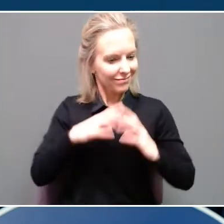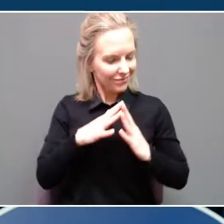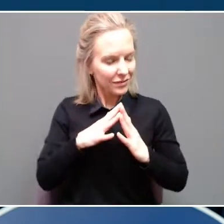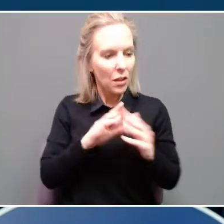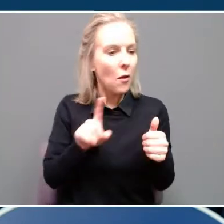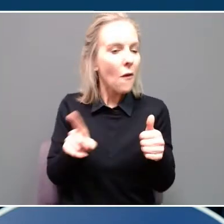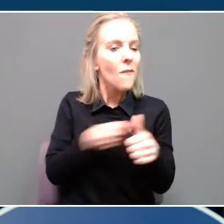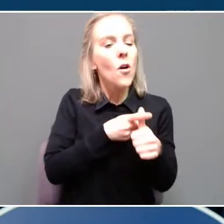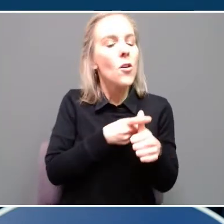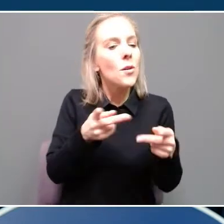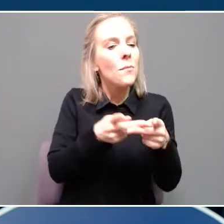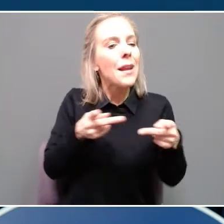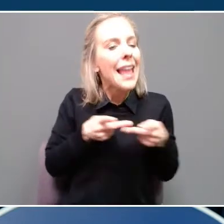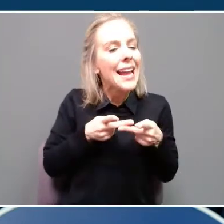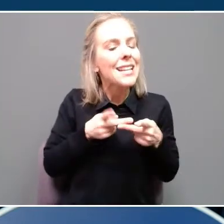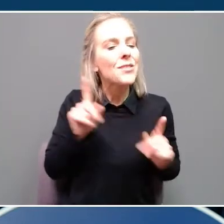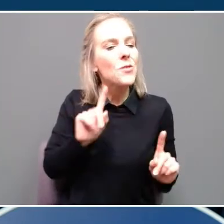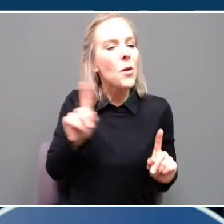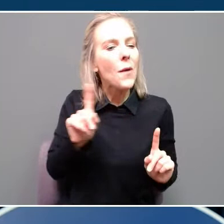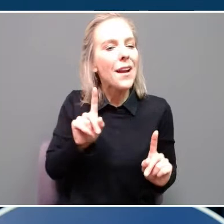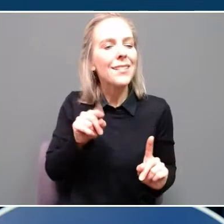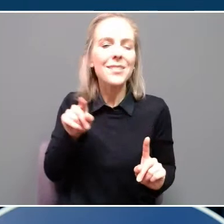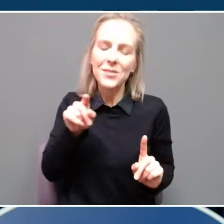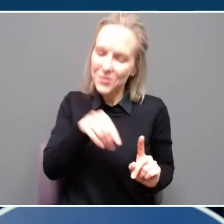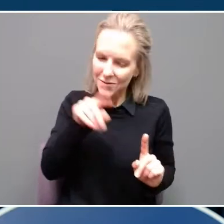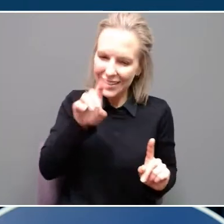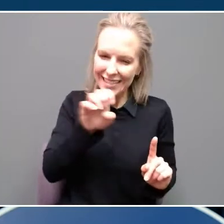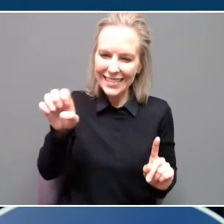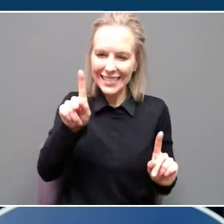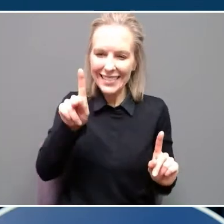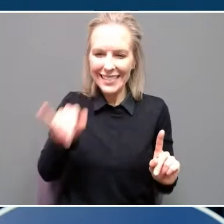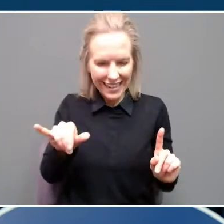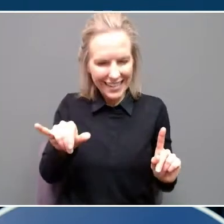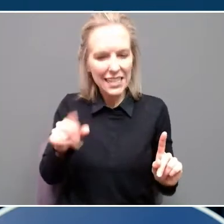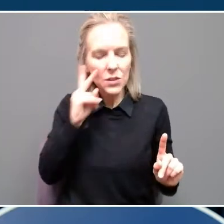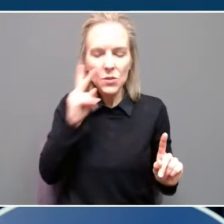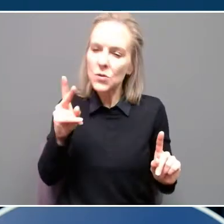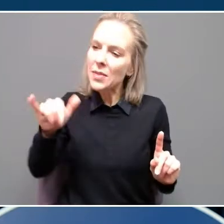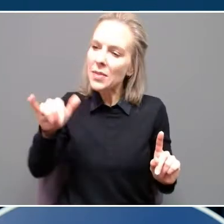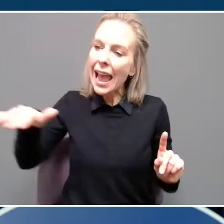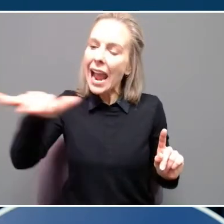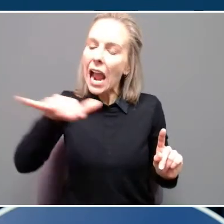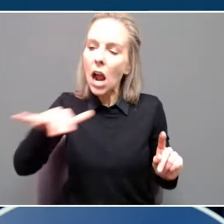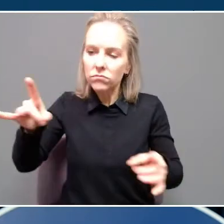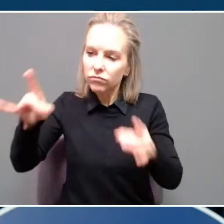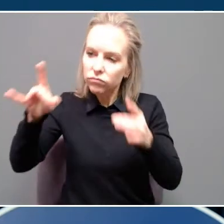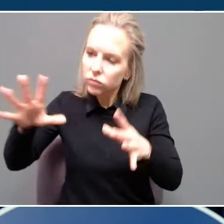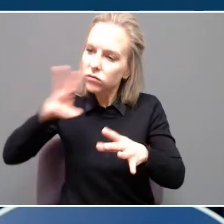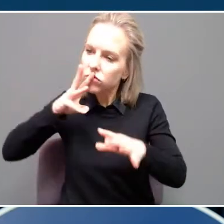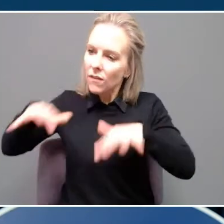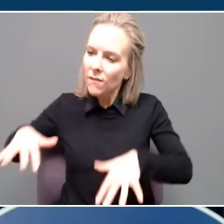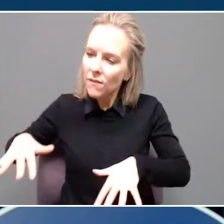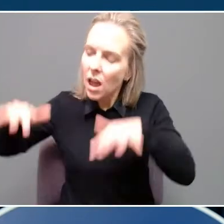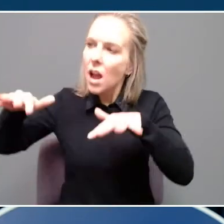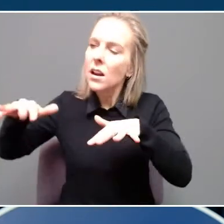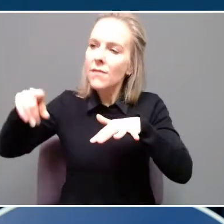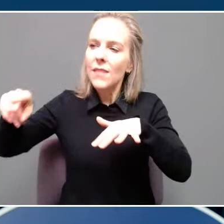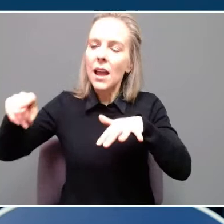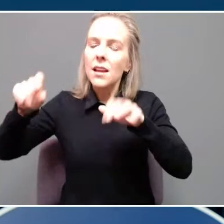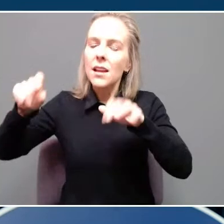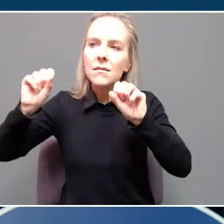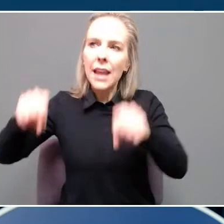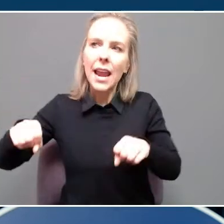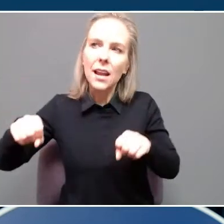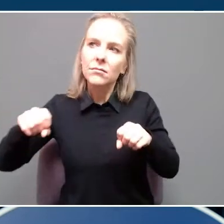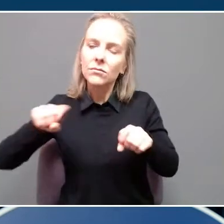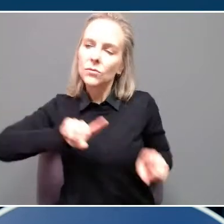Kentucky, an area that has seen a significant and devastating flood. I can't wait to see what comes out of this.